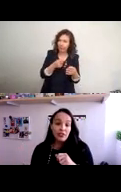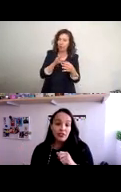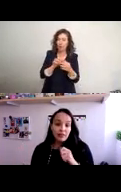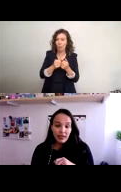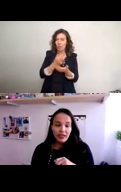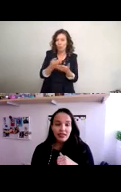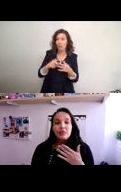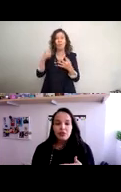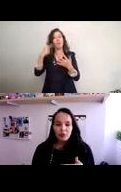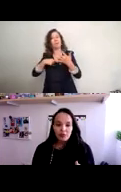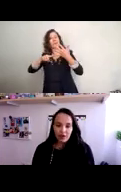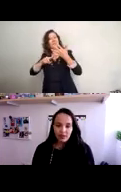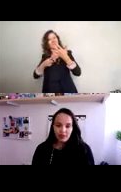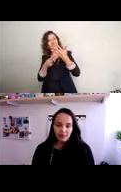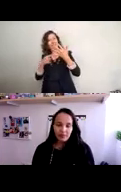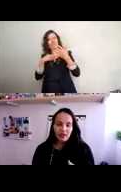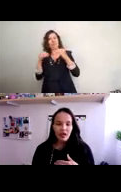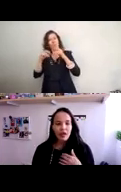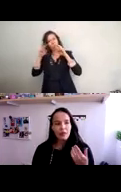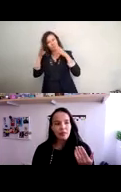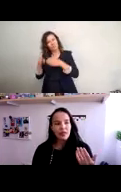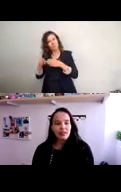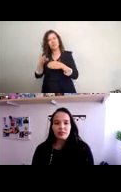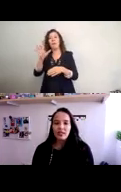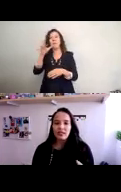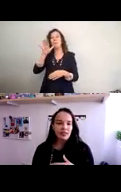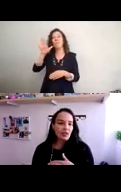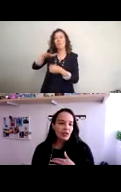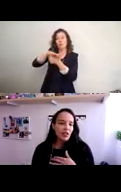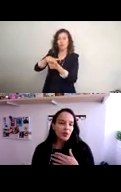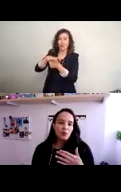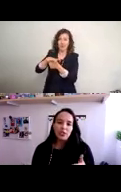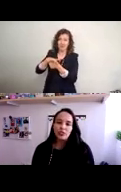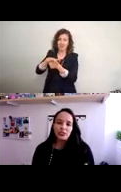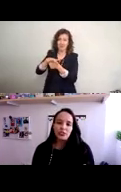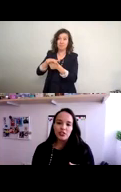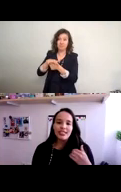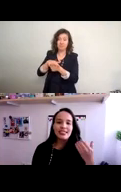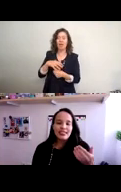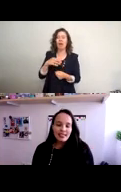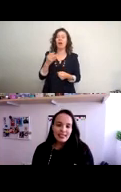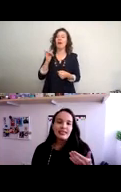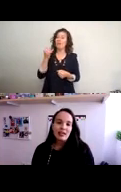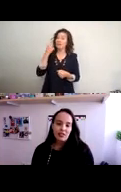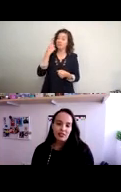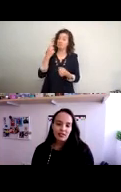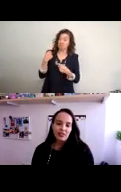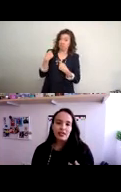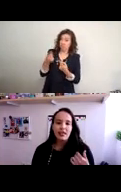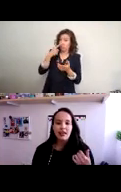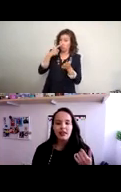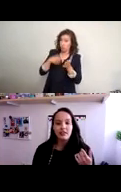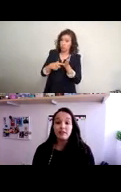of interest for me is maternal stress. And this is because research consistently